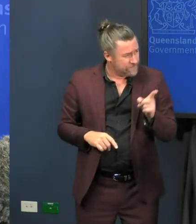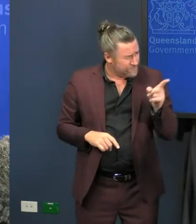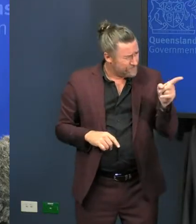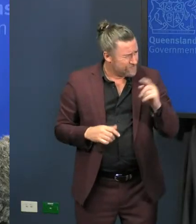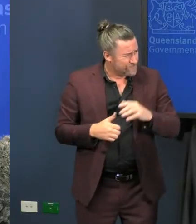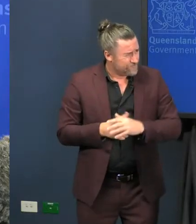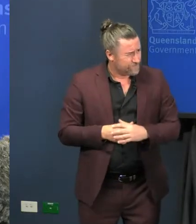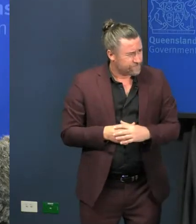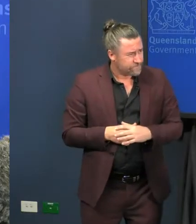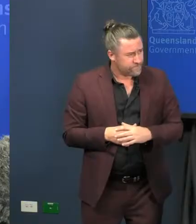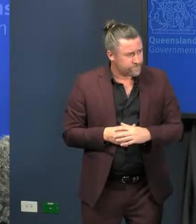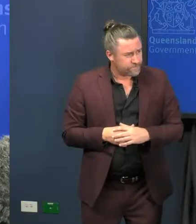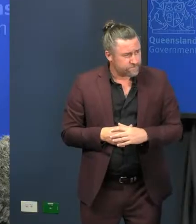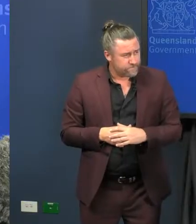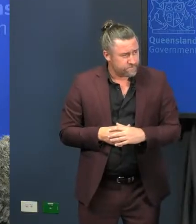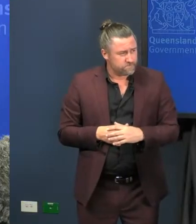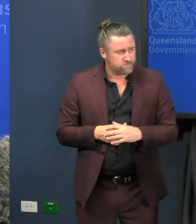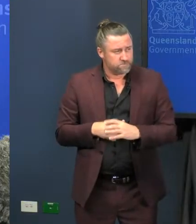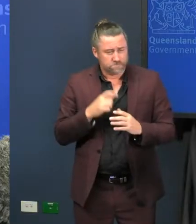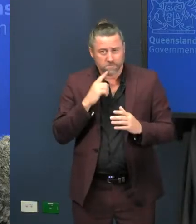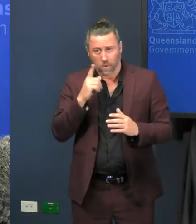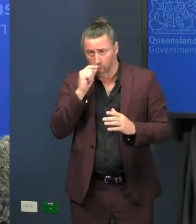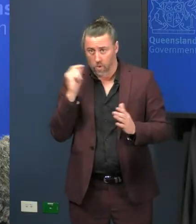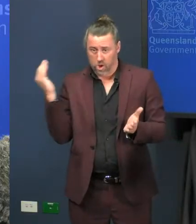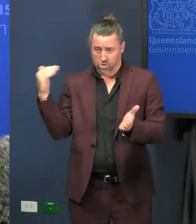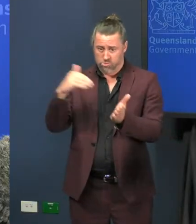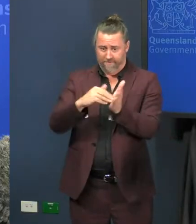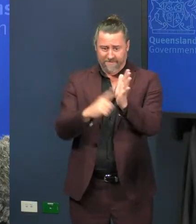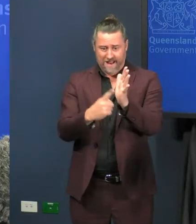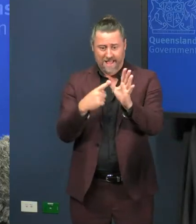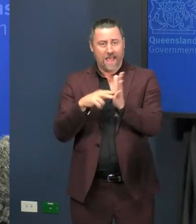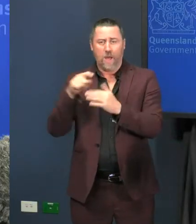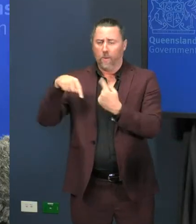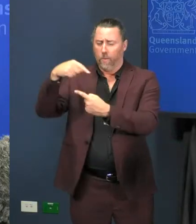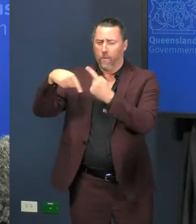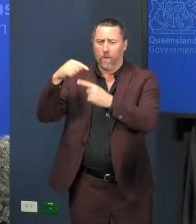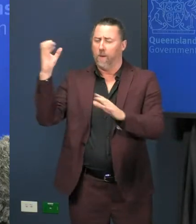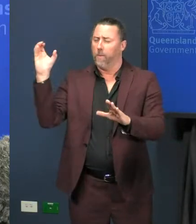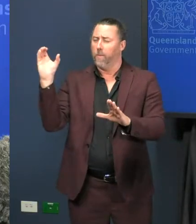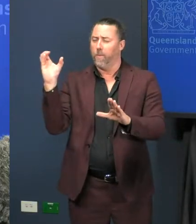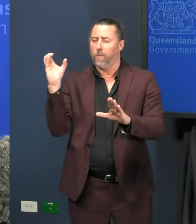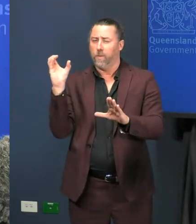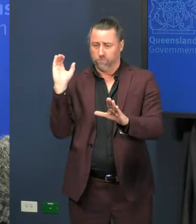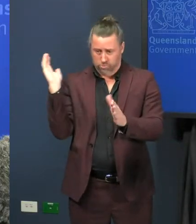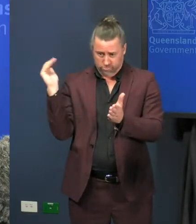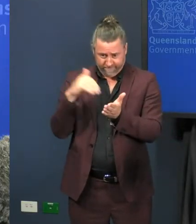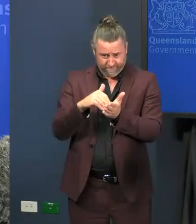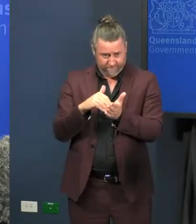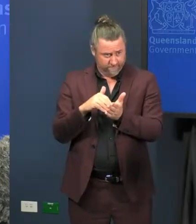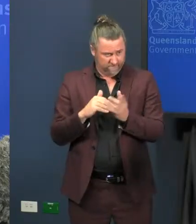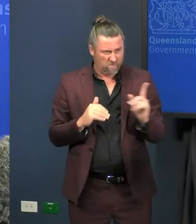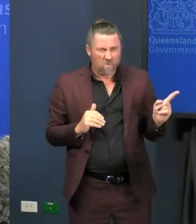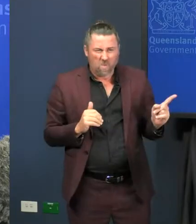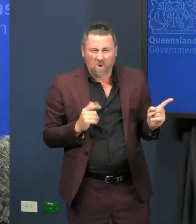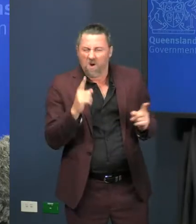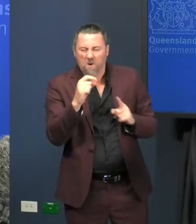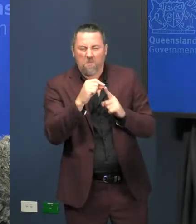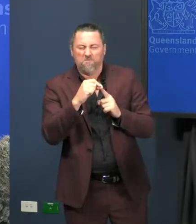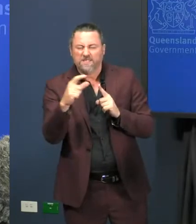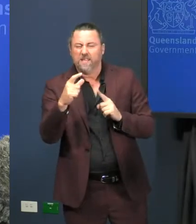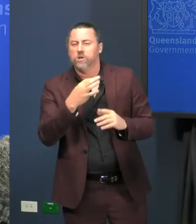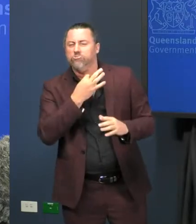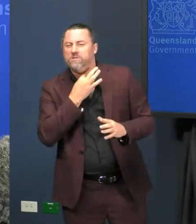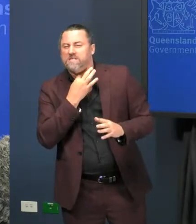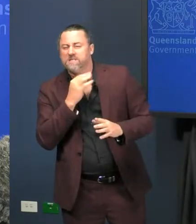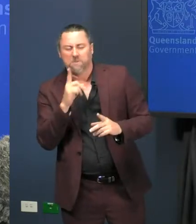talked about the possibility of the weather system crossing the coast. I mean, what are can you put a number, or what are the chances of this weather system hitting